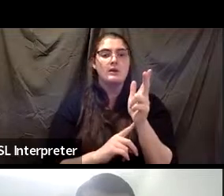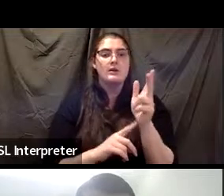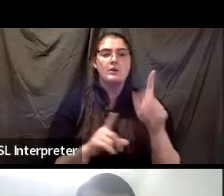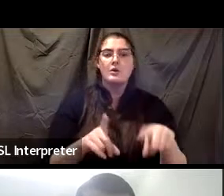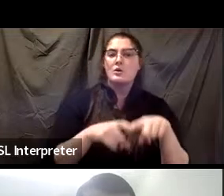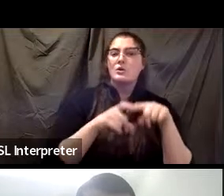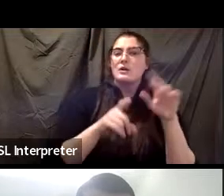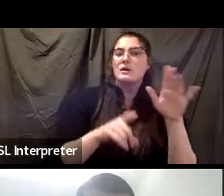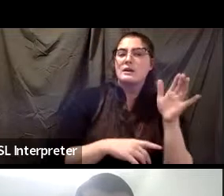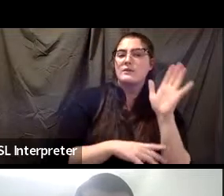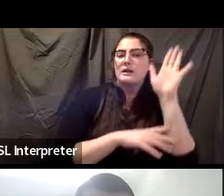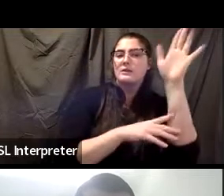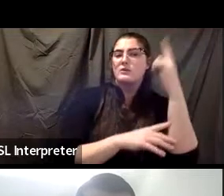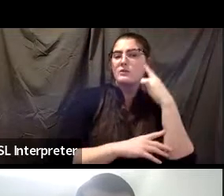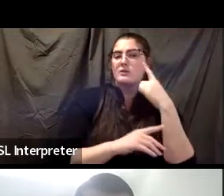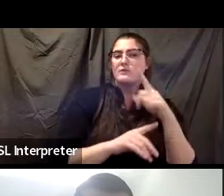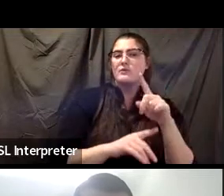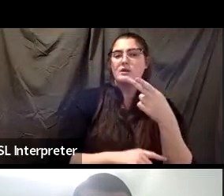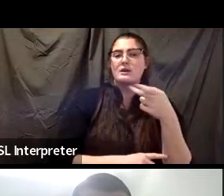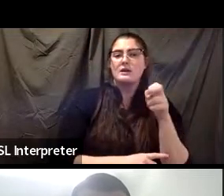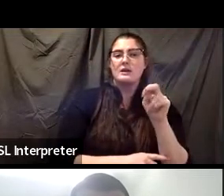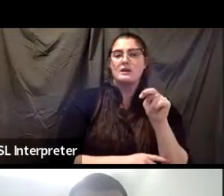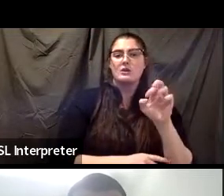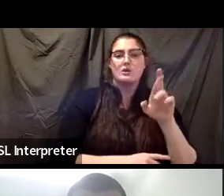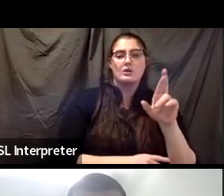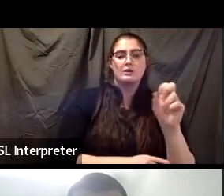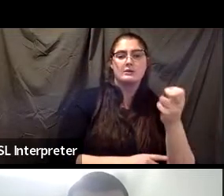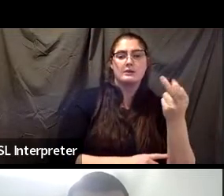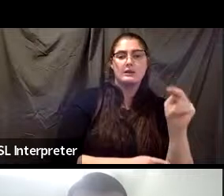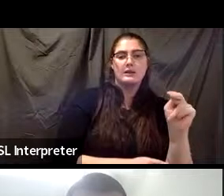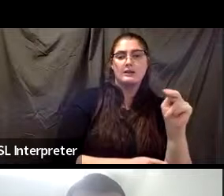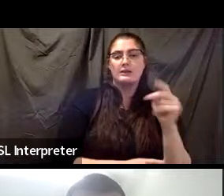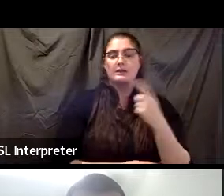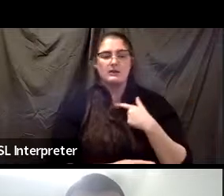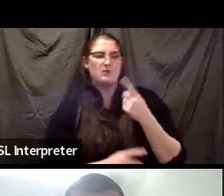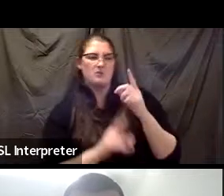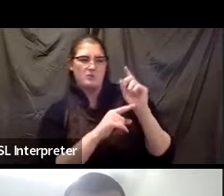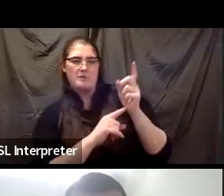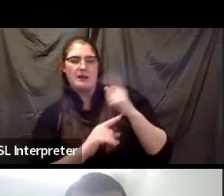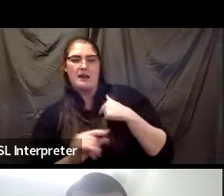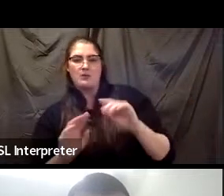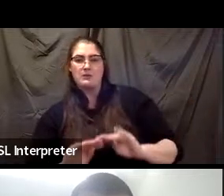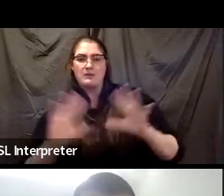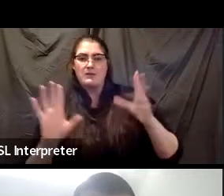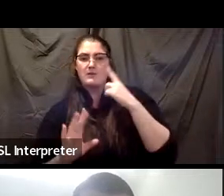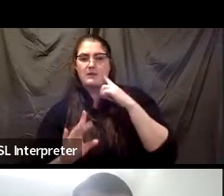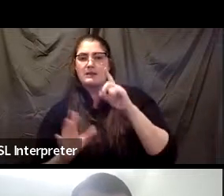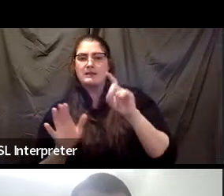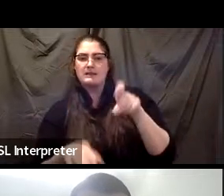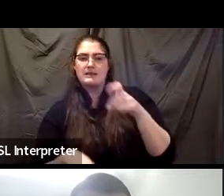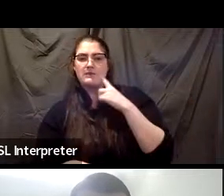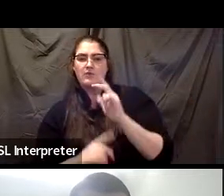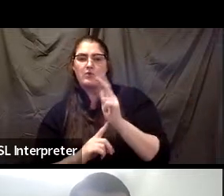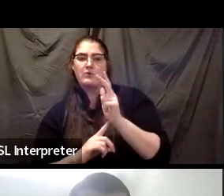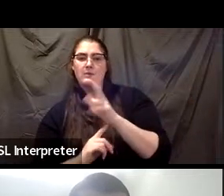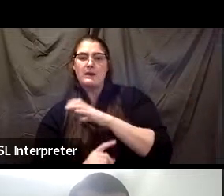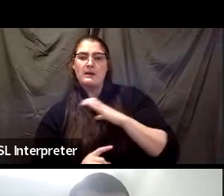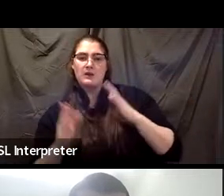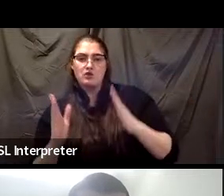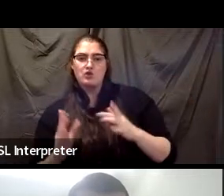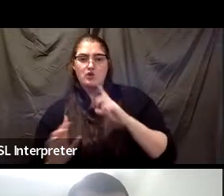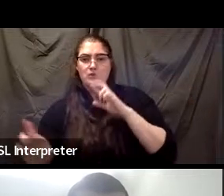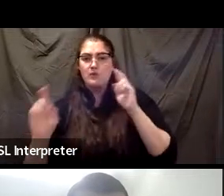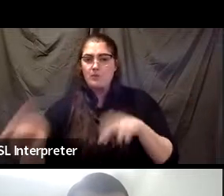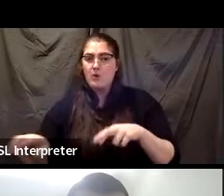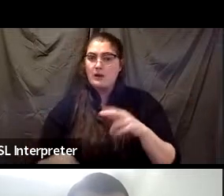raised from Commissioner Henderson. 1 second, I'm just clarifying the need for these 3-minute commissioner reports. Was there someone